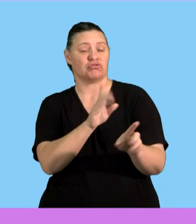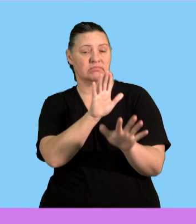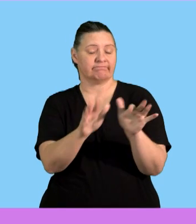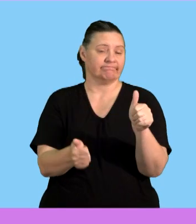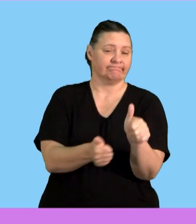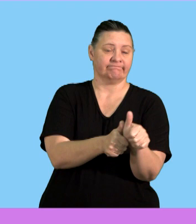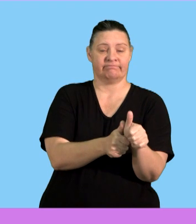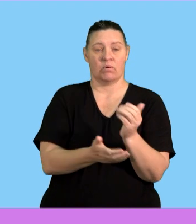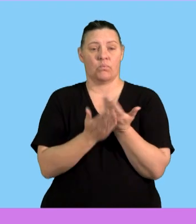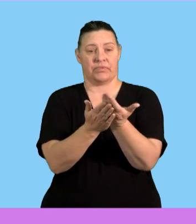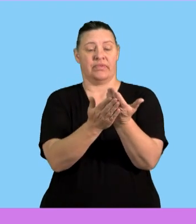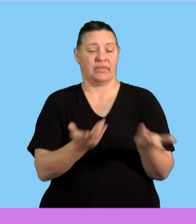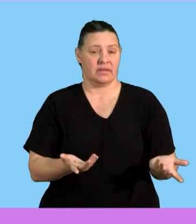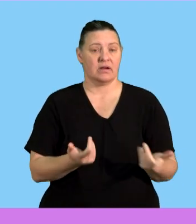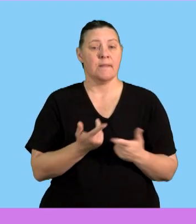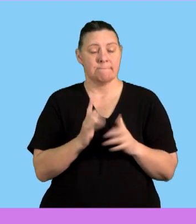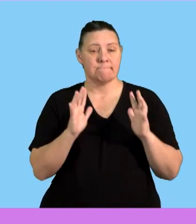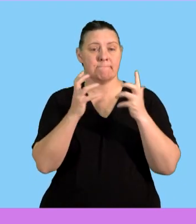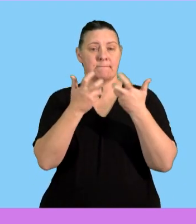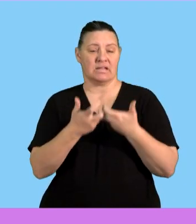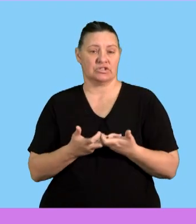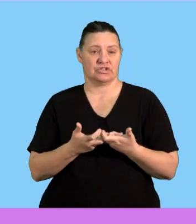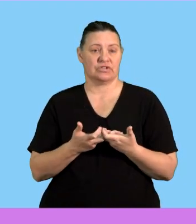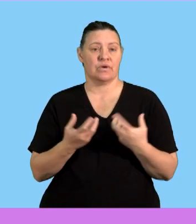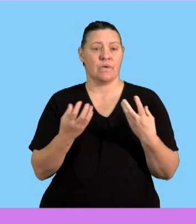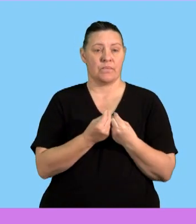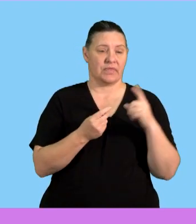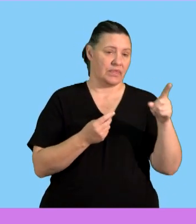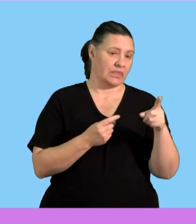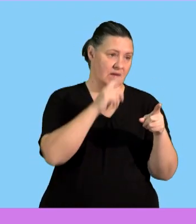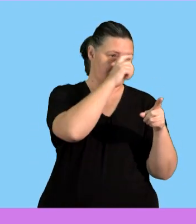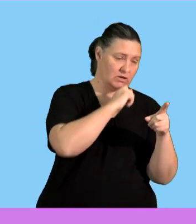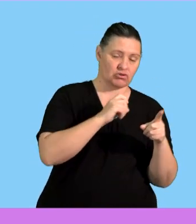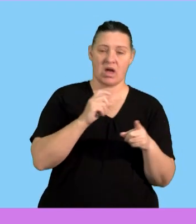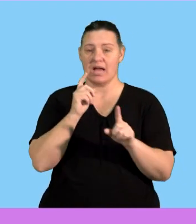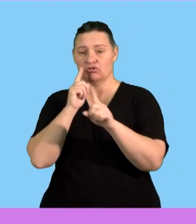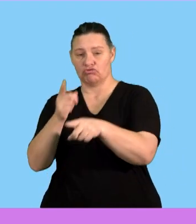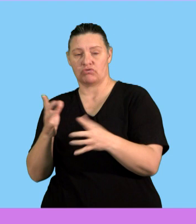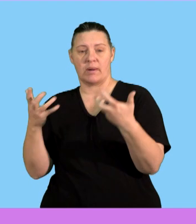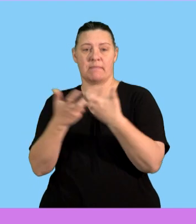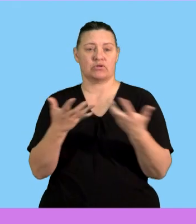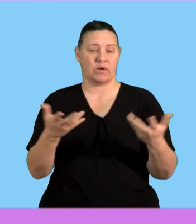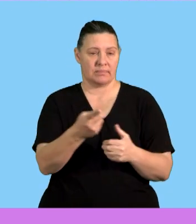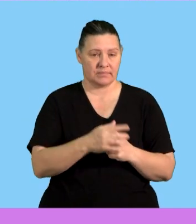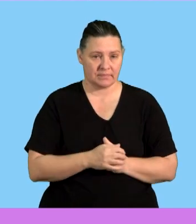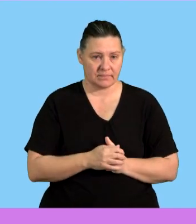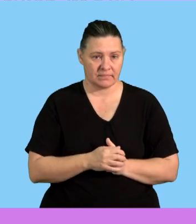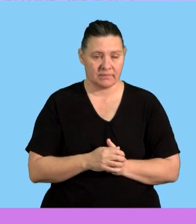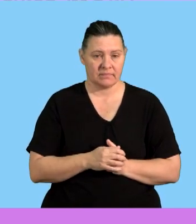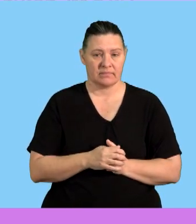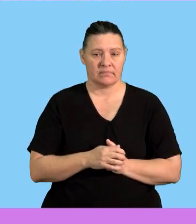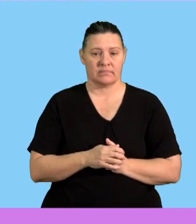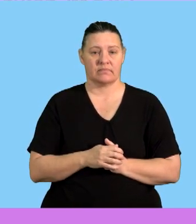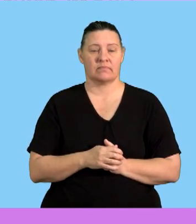instructions had accompanied this diagram, match the following instruction with the correct diagram. Now let's see what instruction that